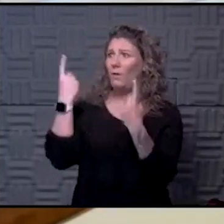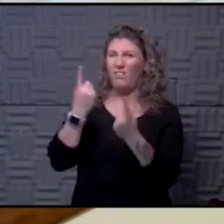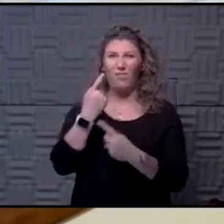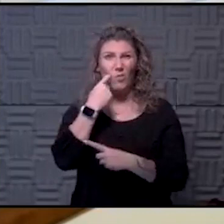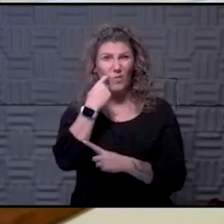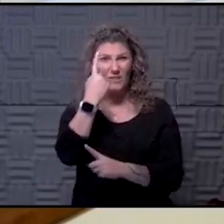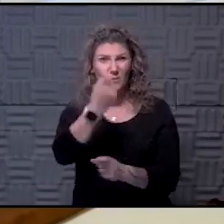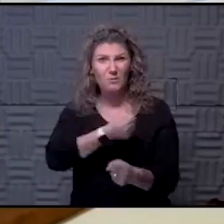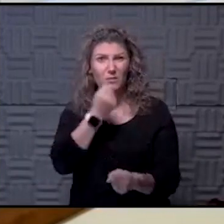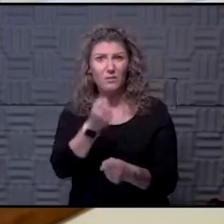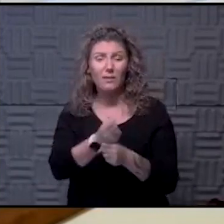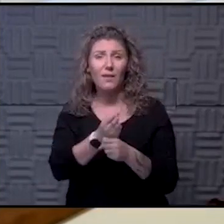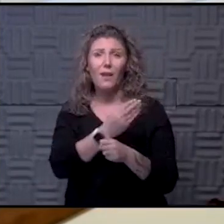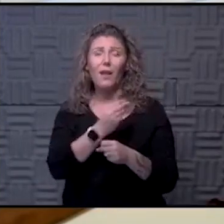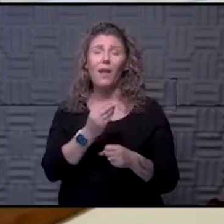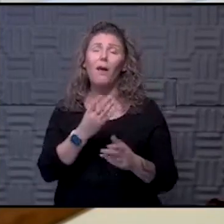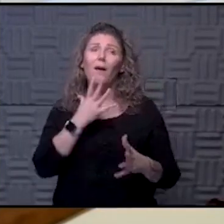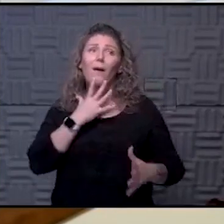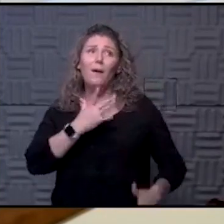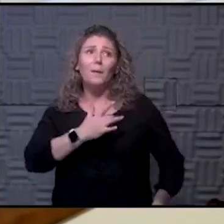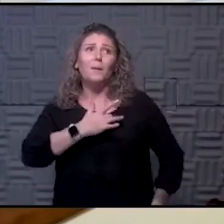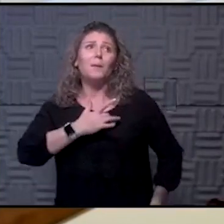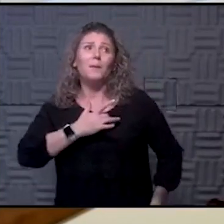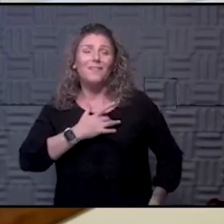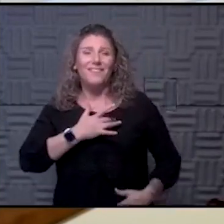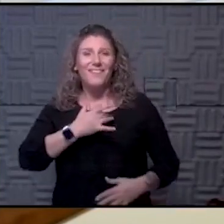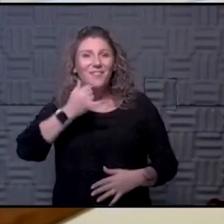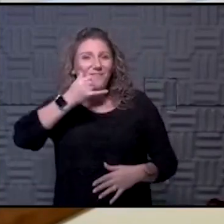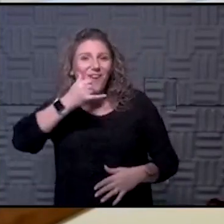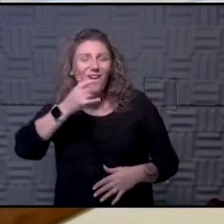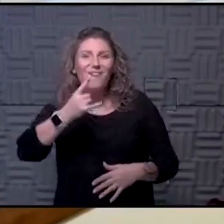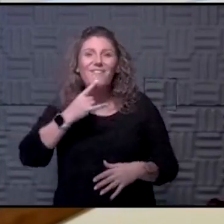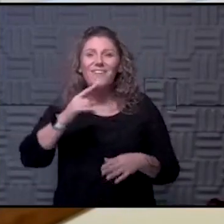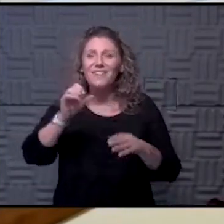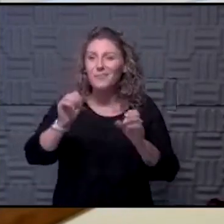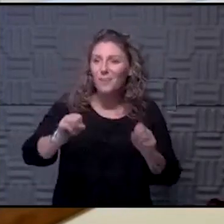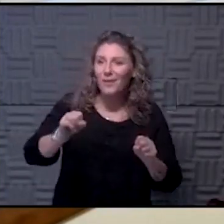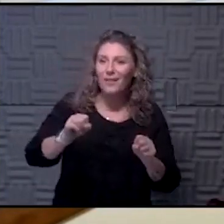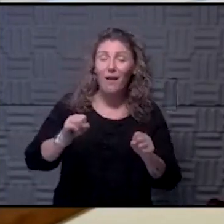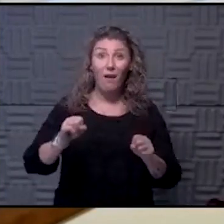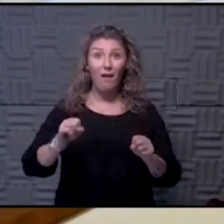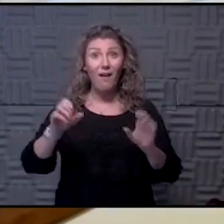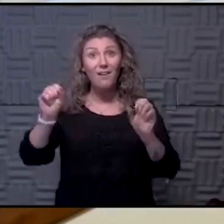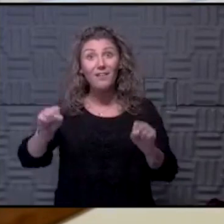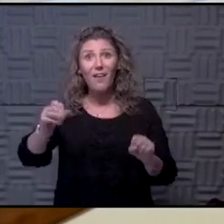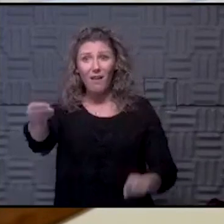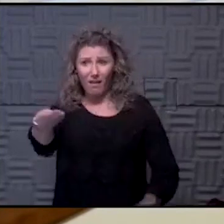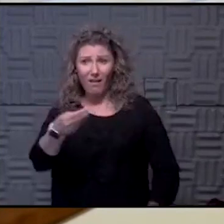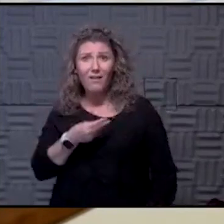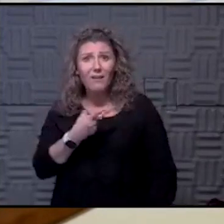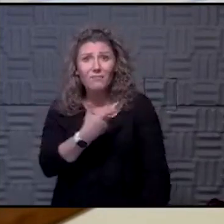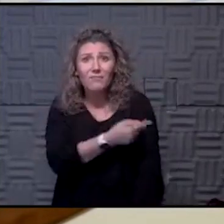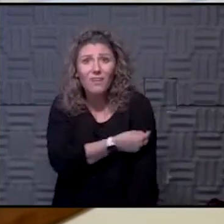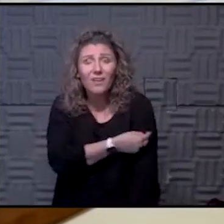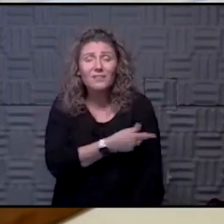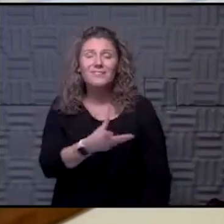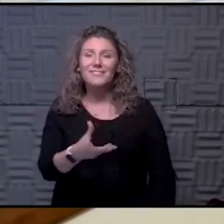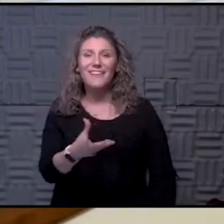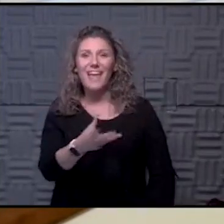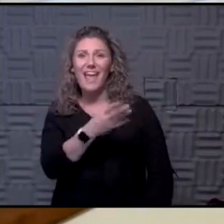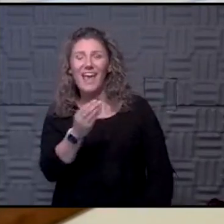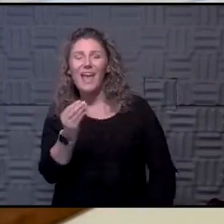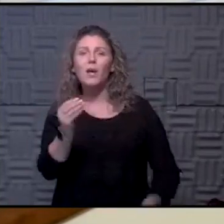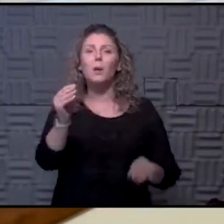year, and were moved to tears on the phone just by having that ability to have the vaccine brought to them. They also had some